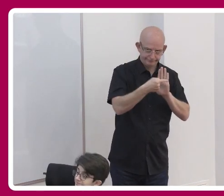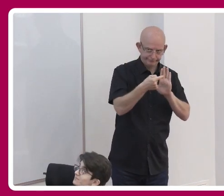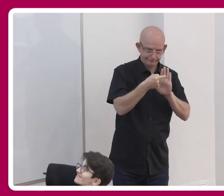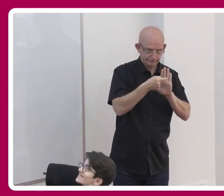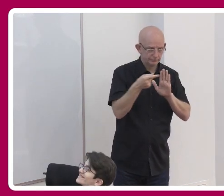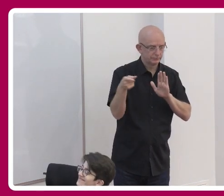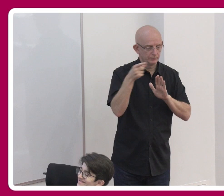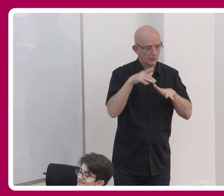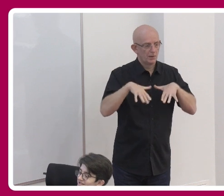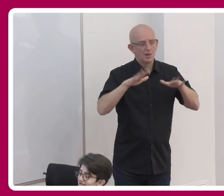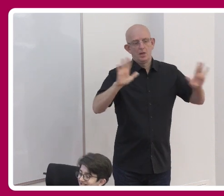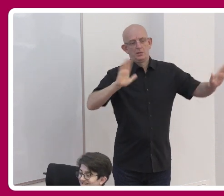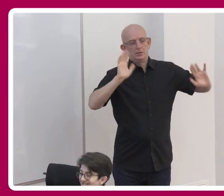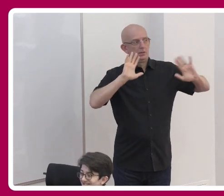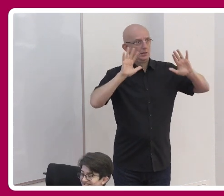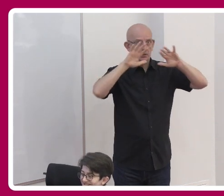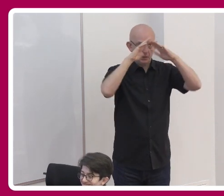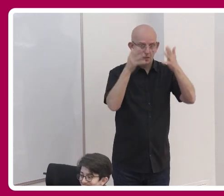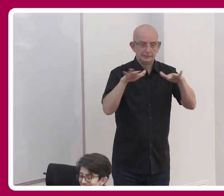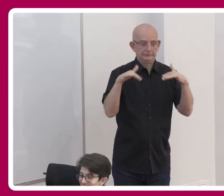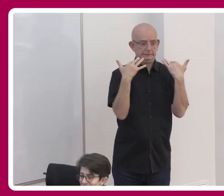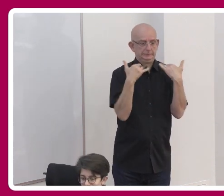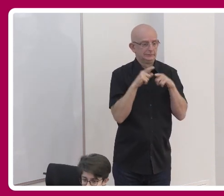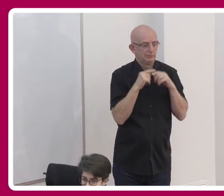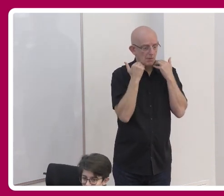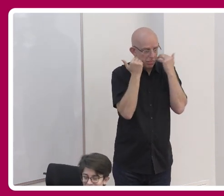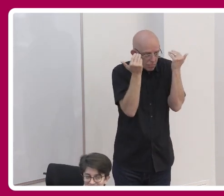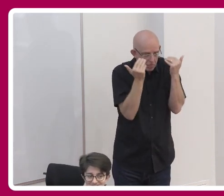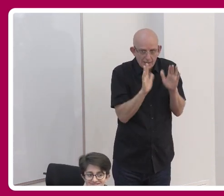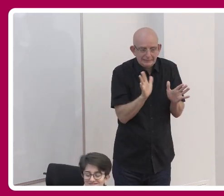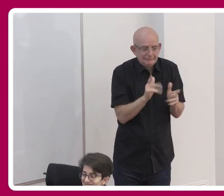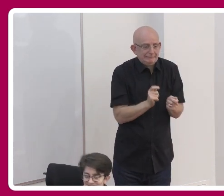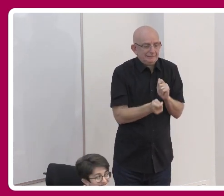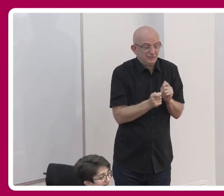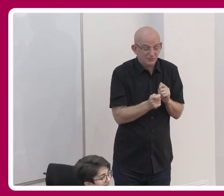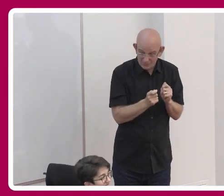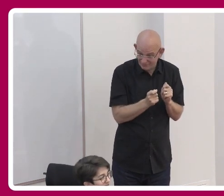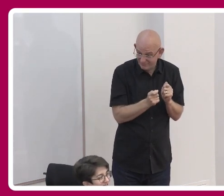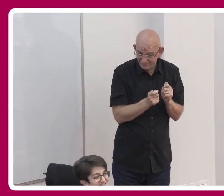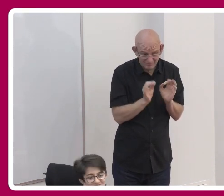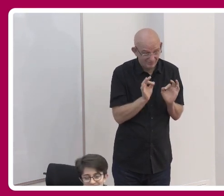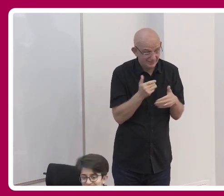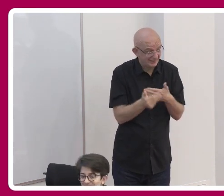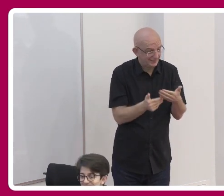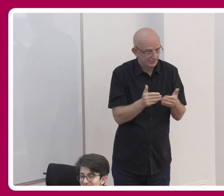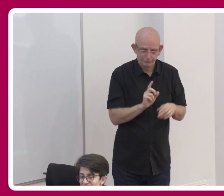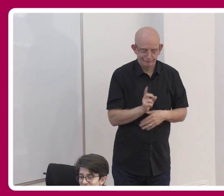easiest part, right? No, not at all. The most difficult part, of course,